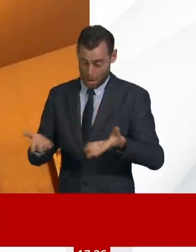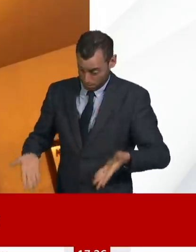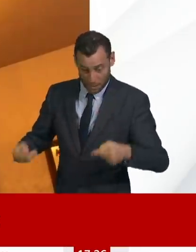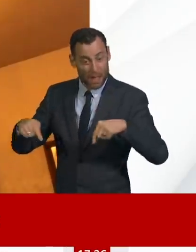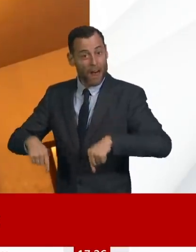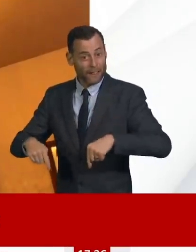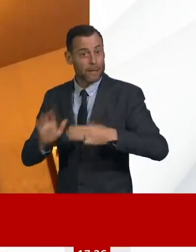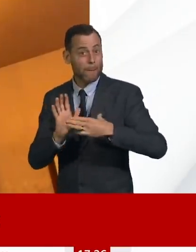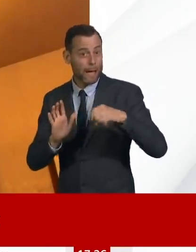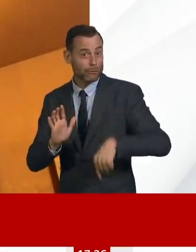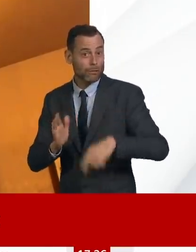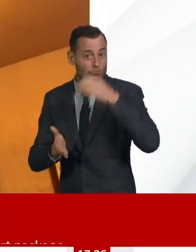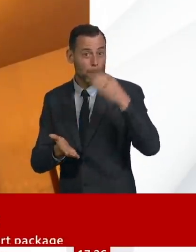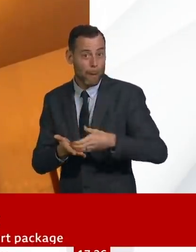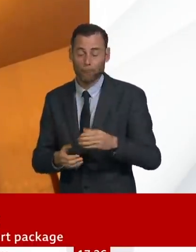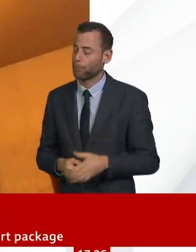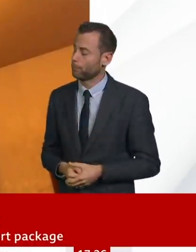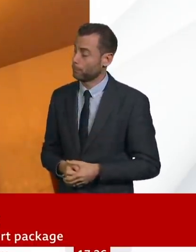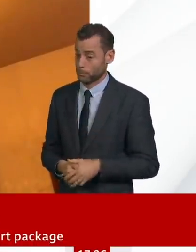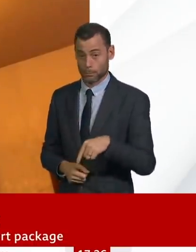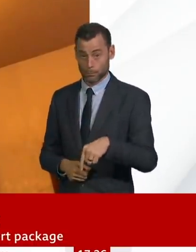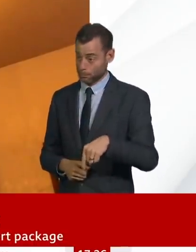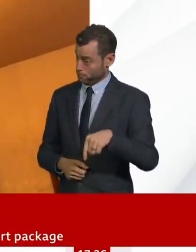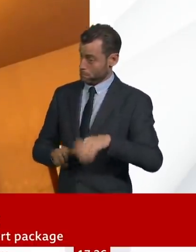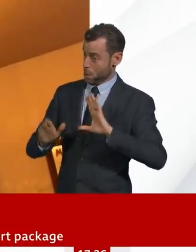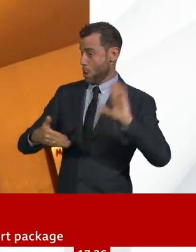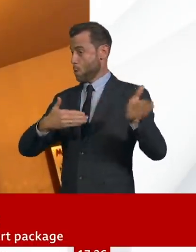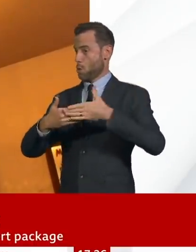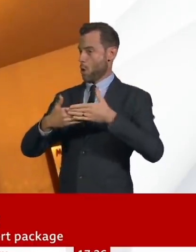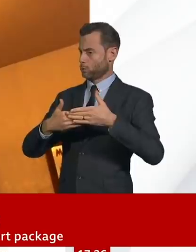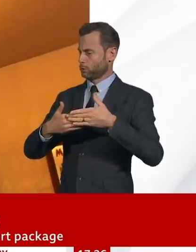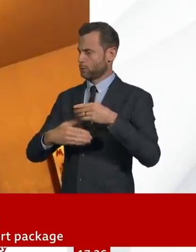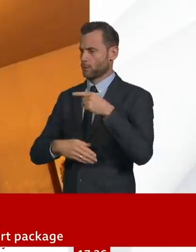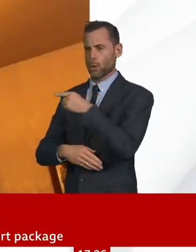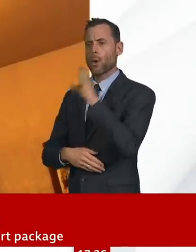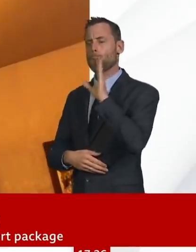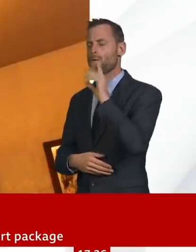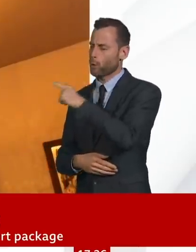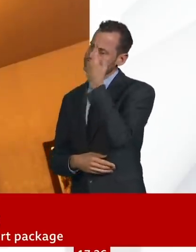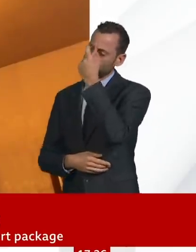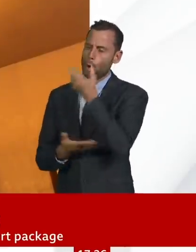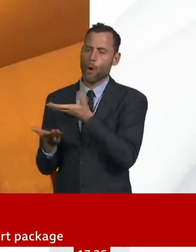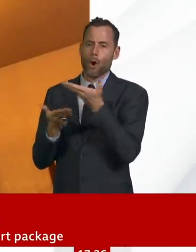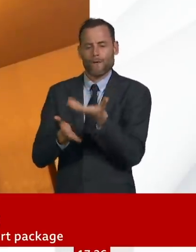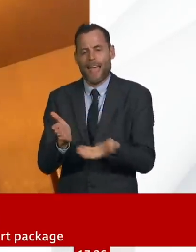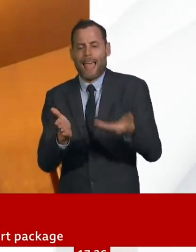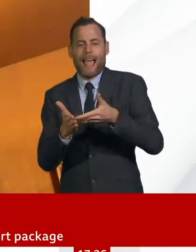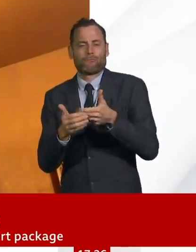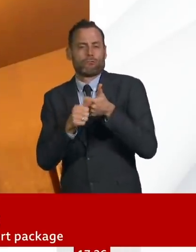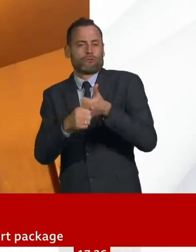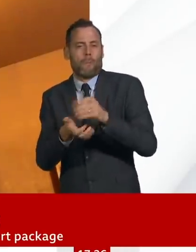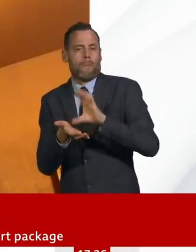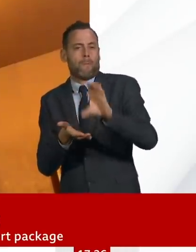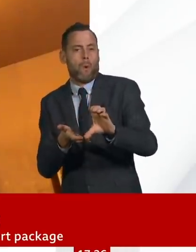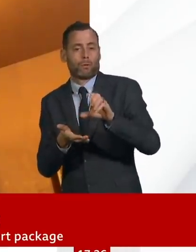to close without any of the extra support that you were talking to Andy Burnham about earlier today? And is